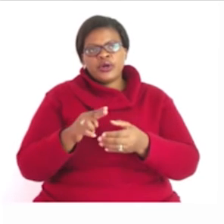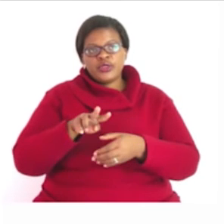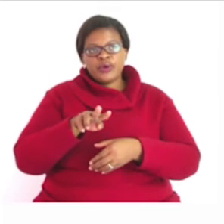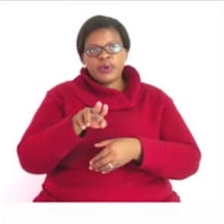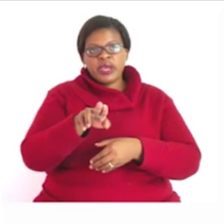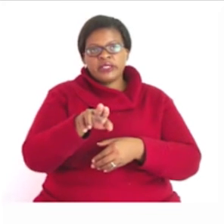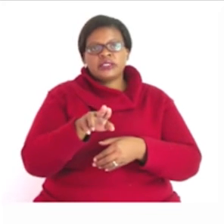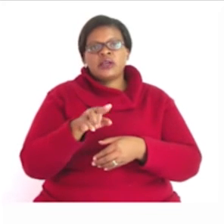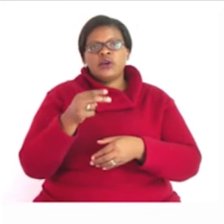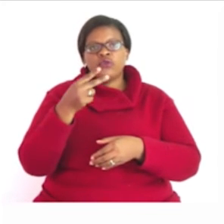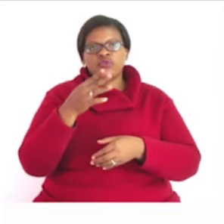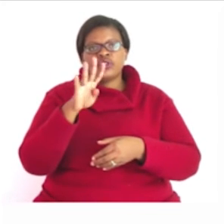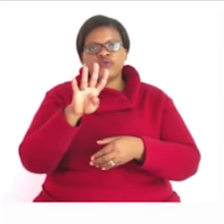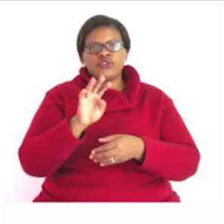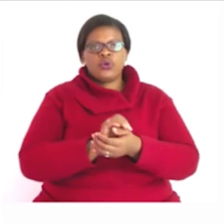a rainbow.